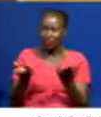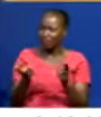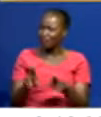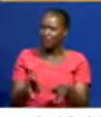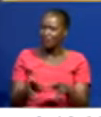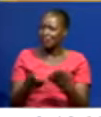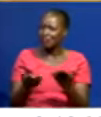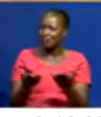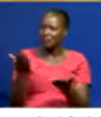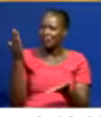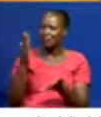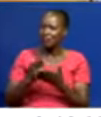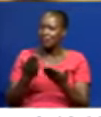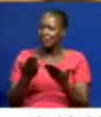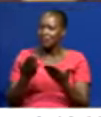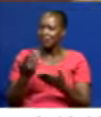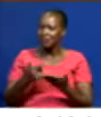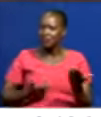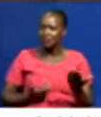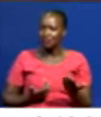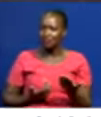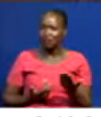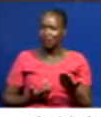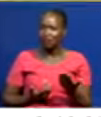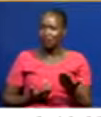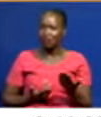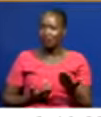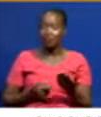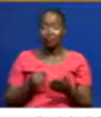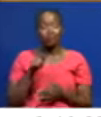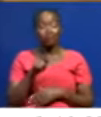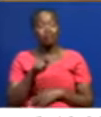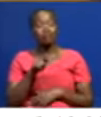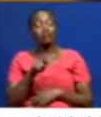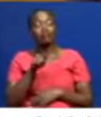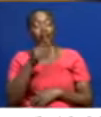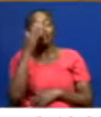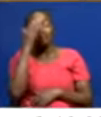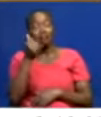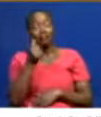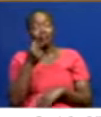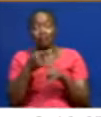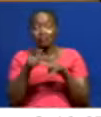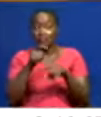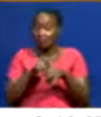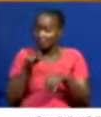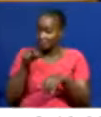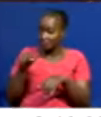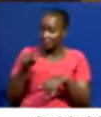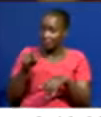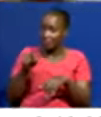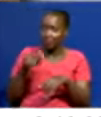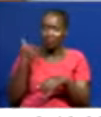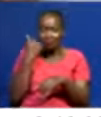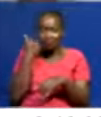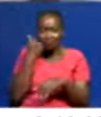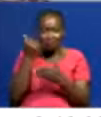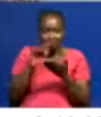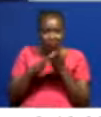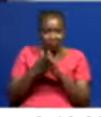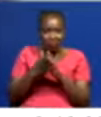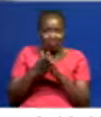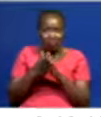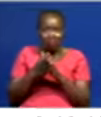stop? What happened? Oh yeah, this is why. But during that particular time when you're falling ill,